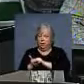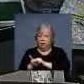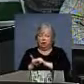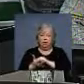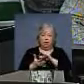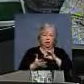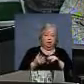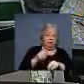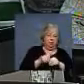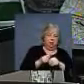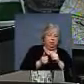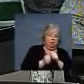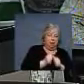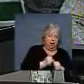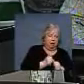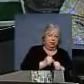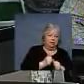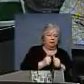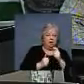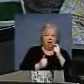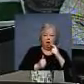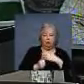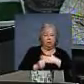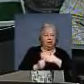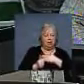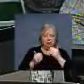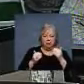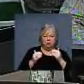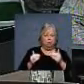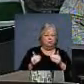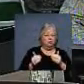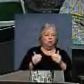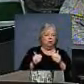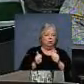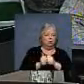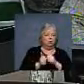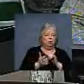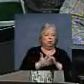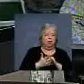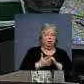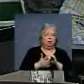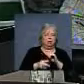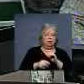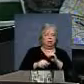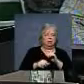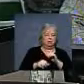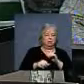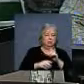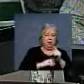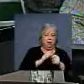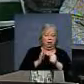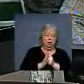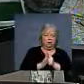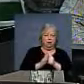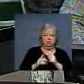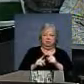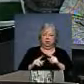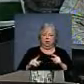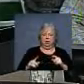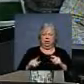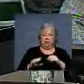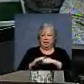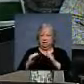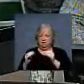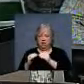the amendment passes, I will be glad to move forward with that period of time. But I don't think, in fairness